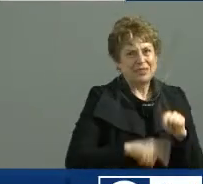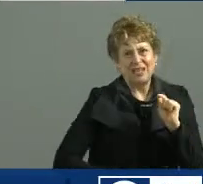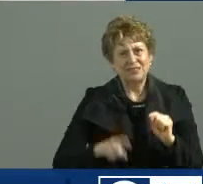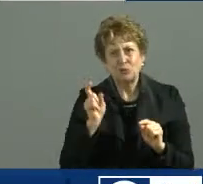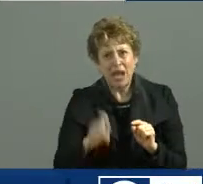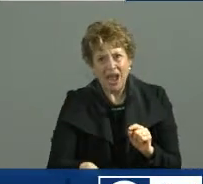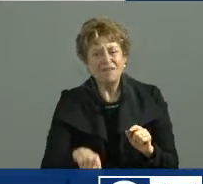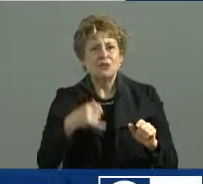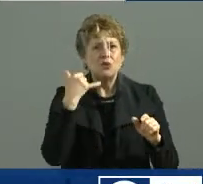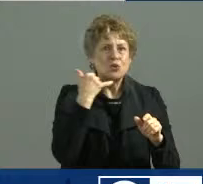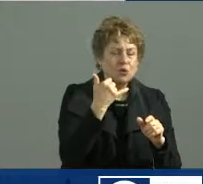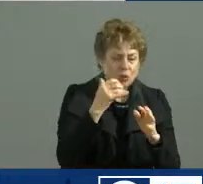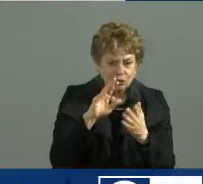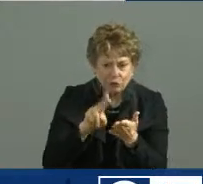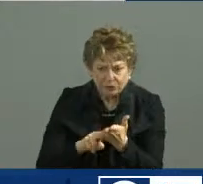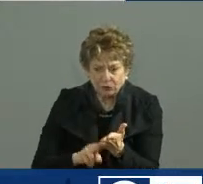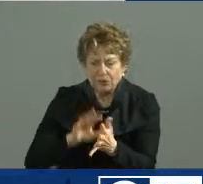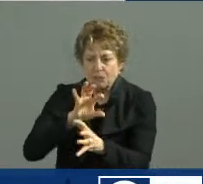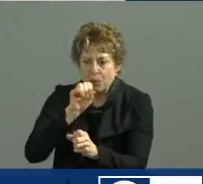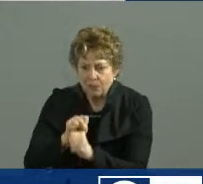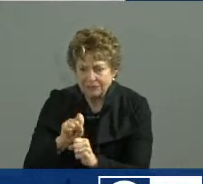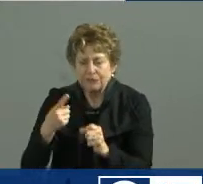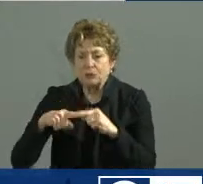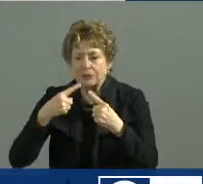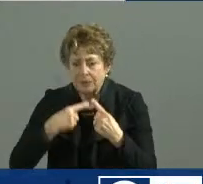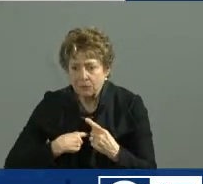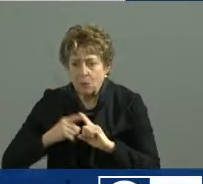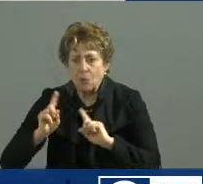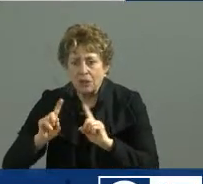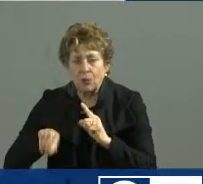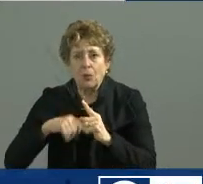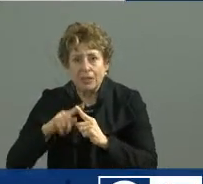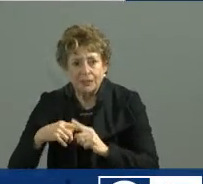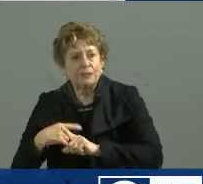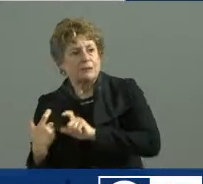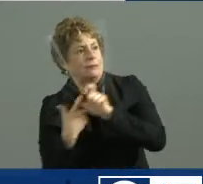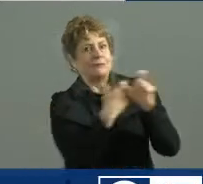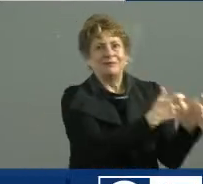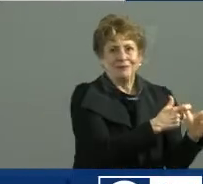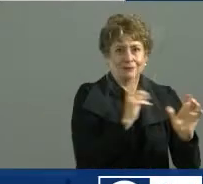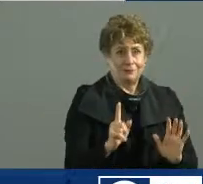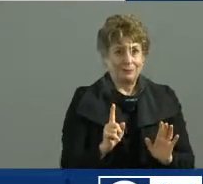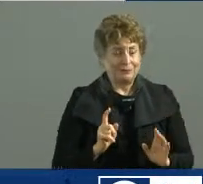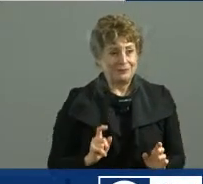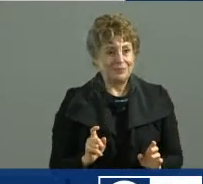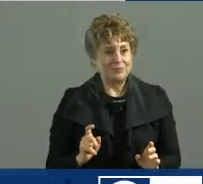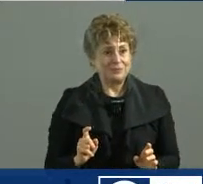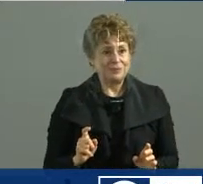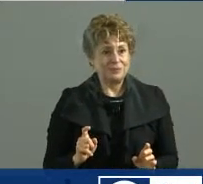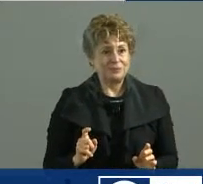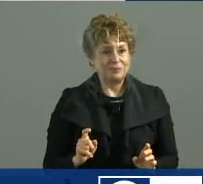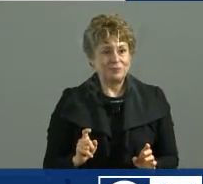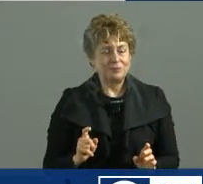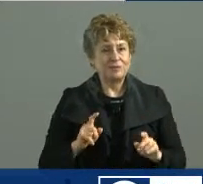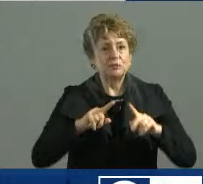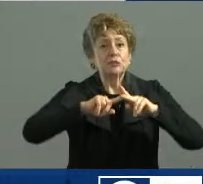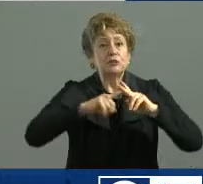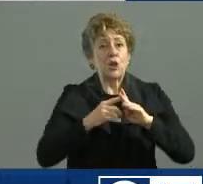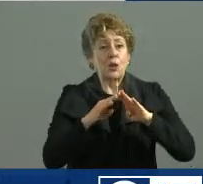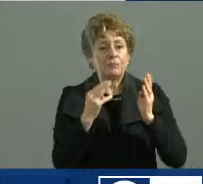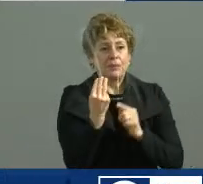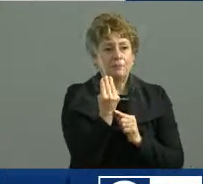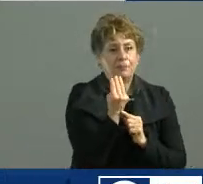doing a soft launch on Monday with appointments opening to the Phase 1B prioritized group on